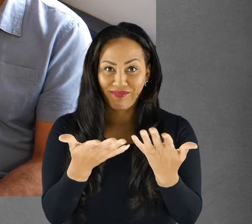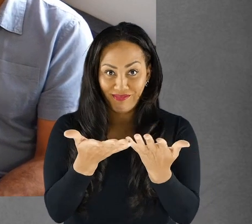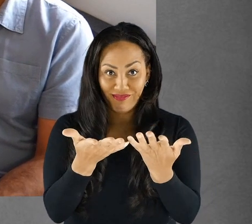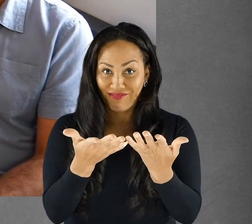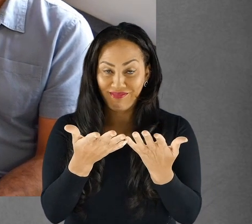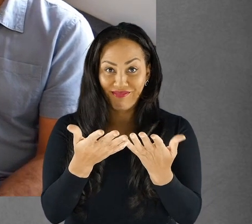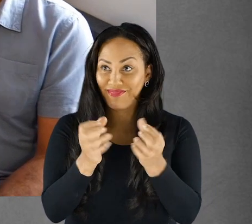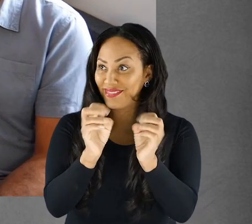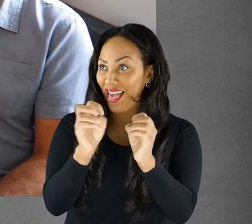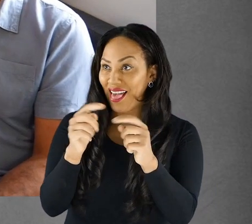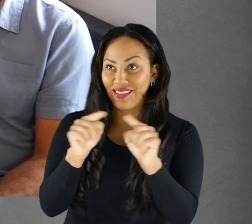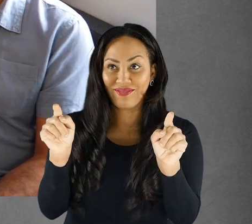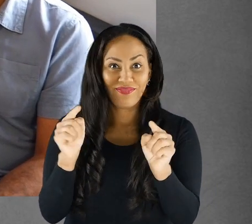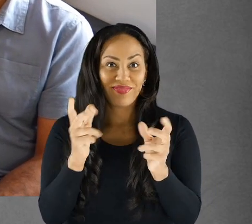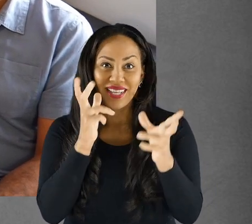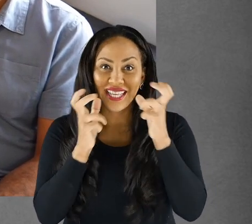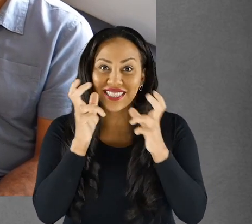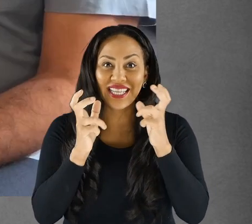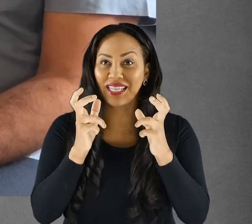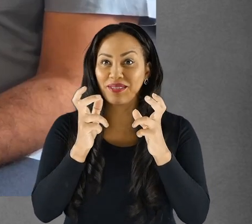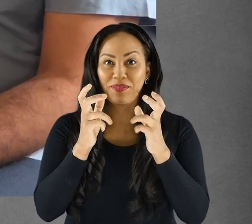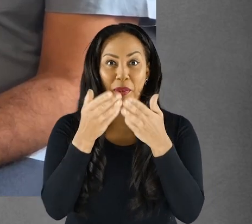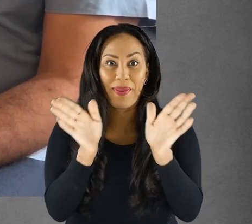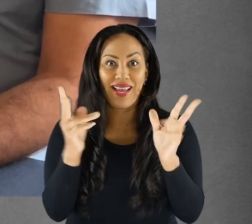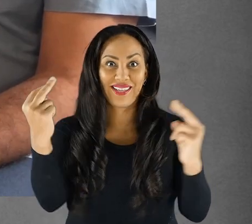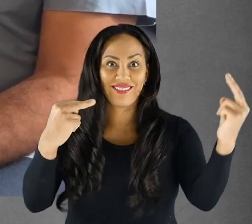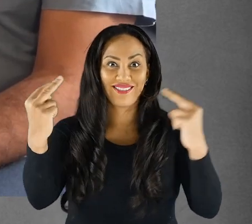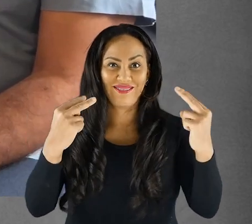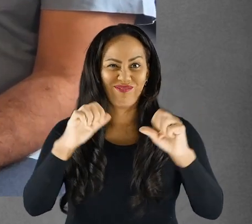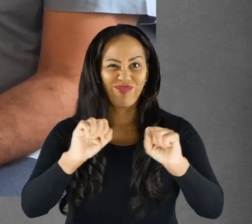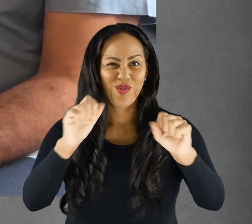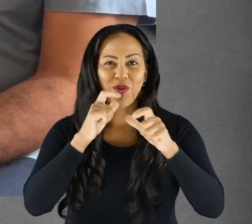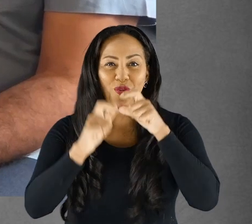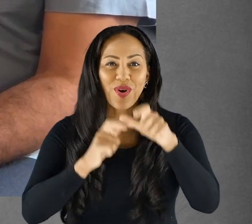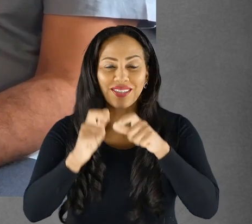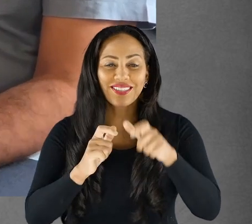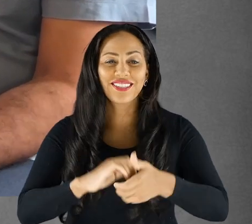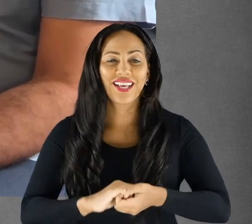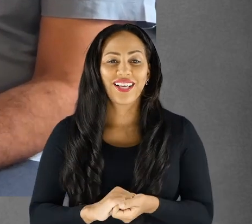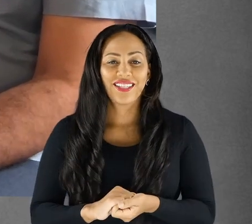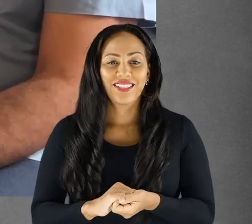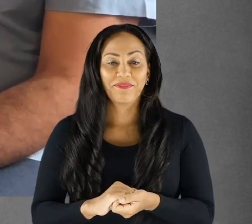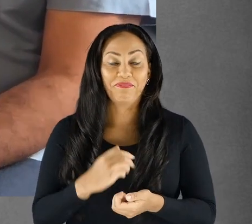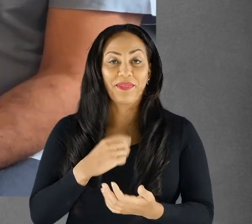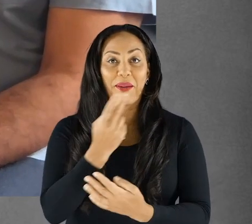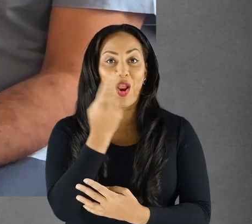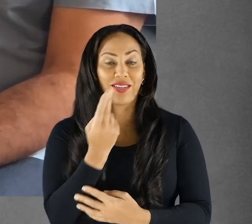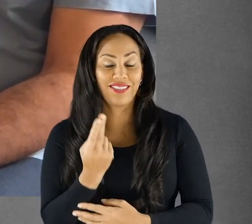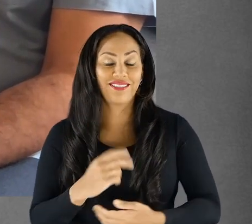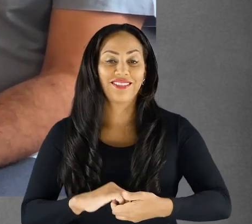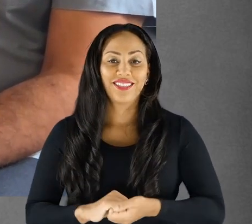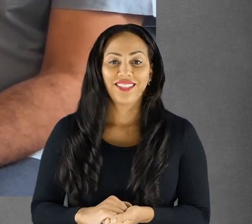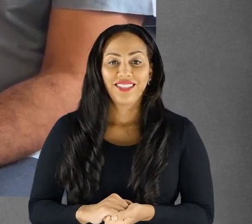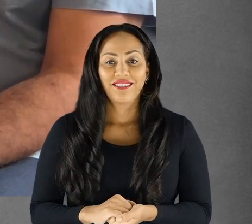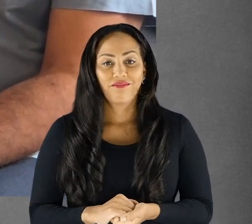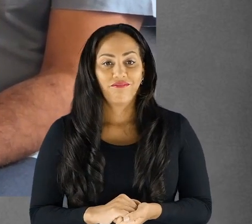to tell the listening, watching public in your own words? Yeah, I'm an